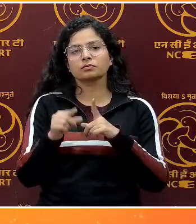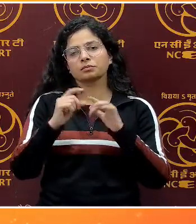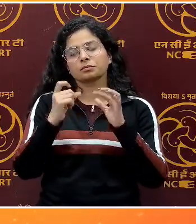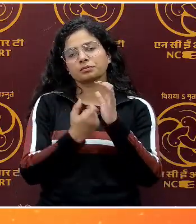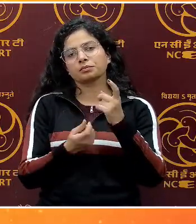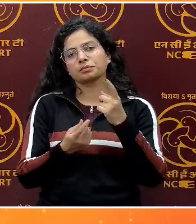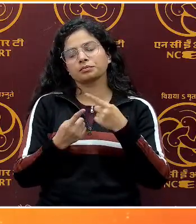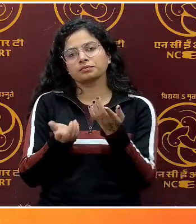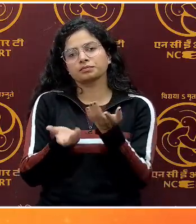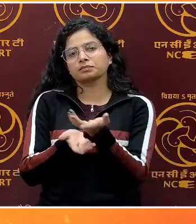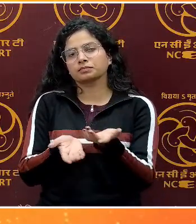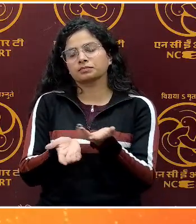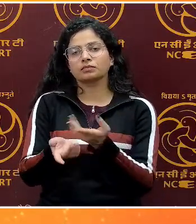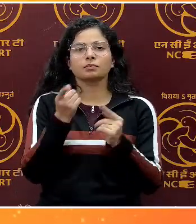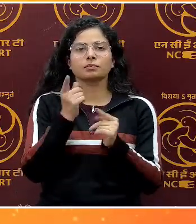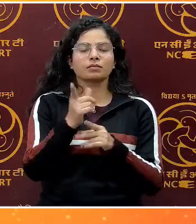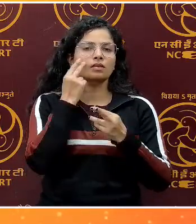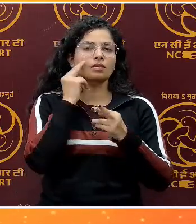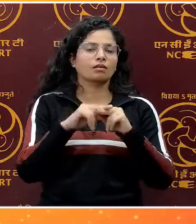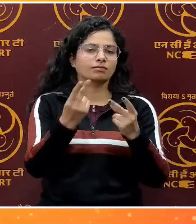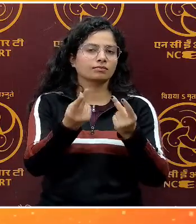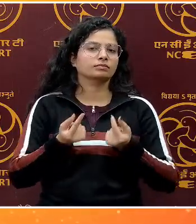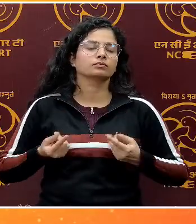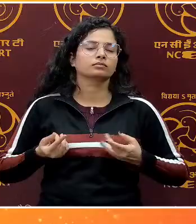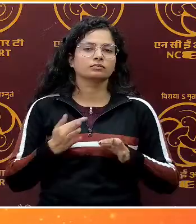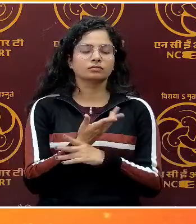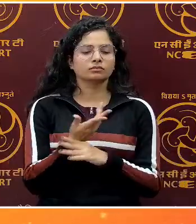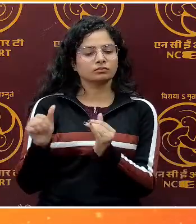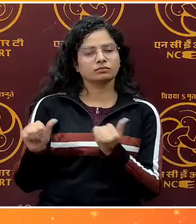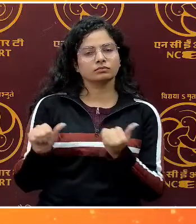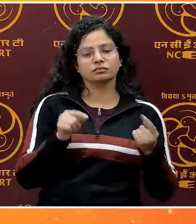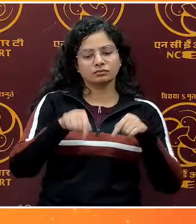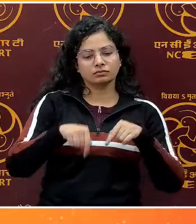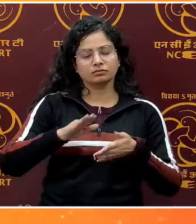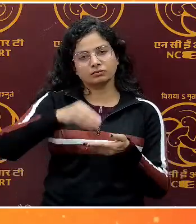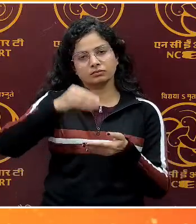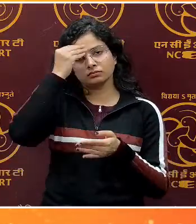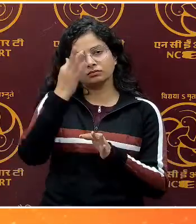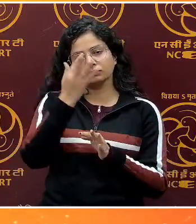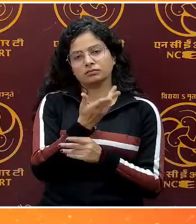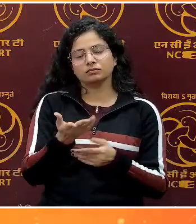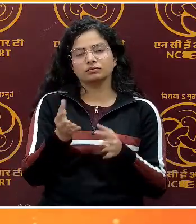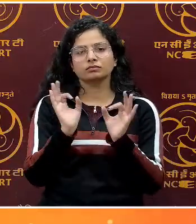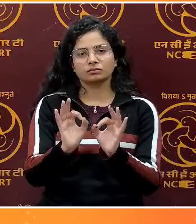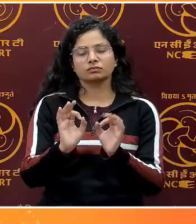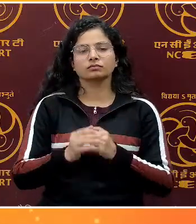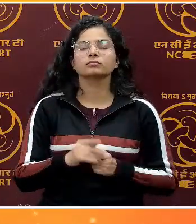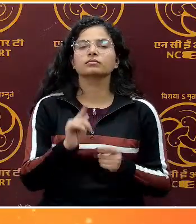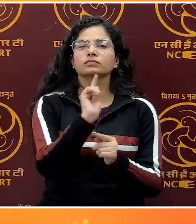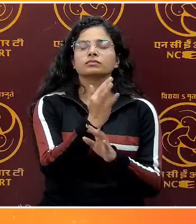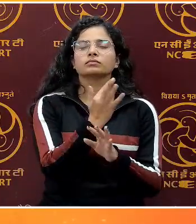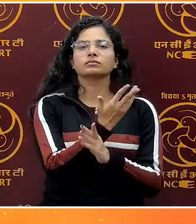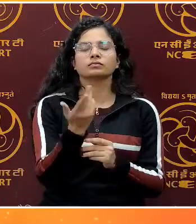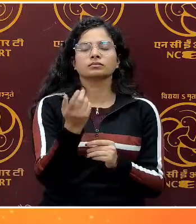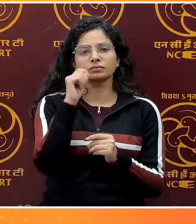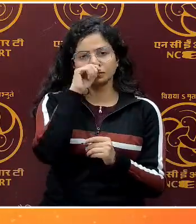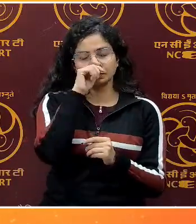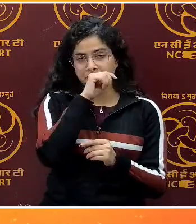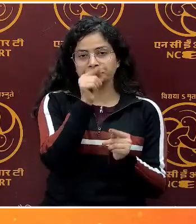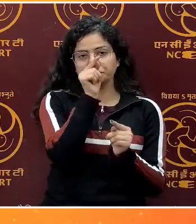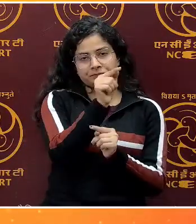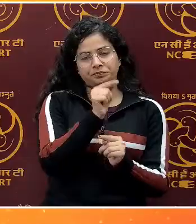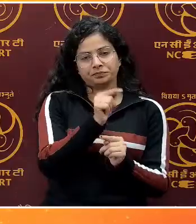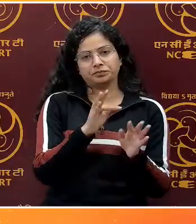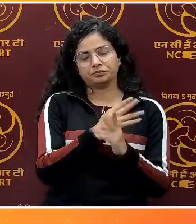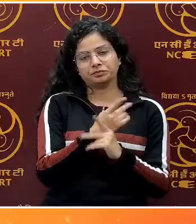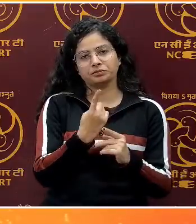next session. But if you can give us a quick recap of what we have learned today, that will be great. So first, it is the properties of